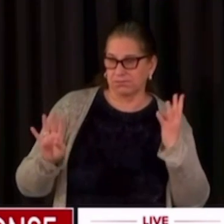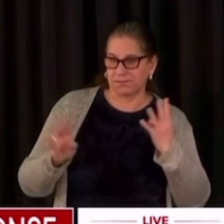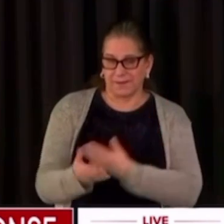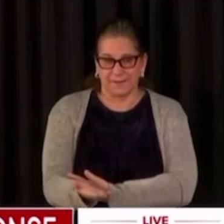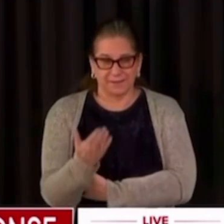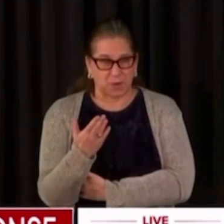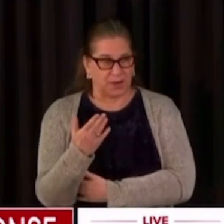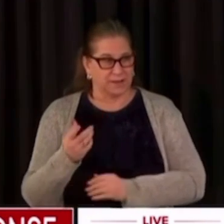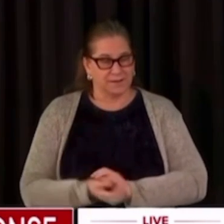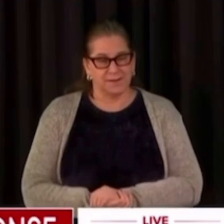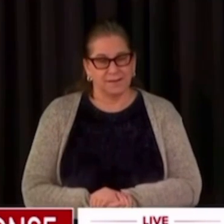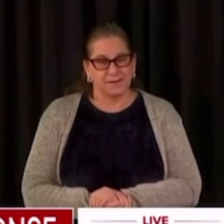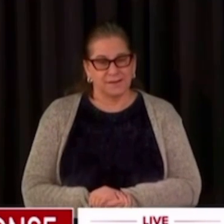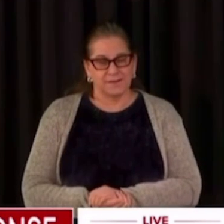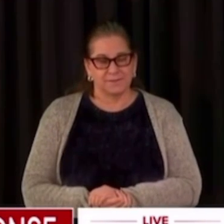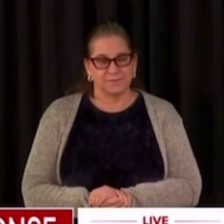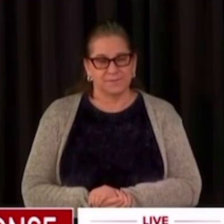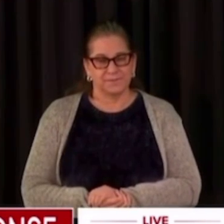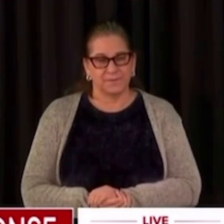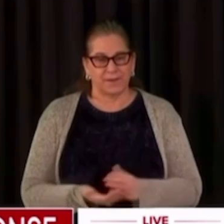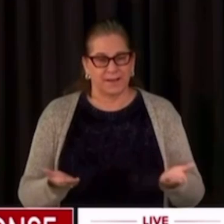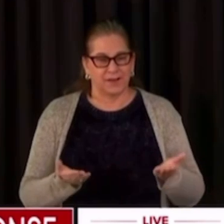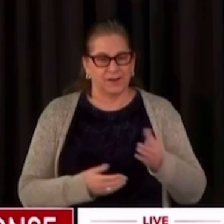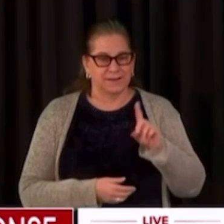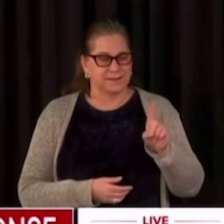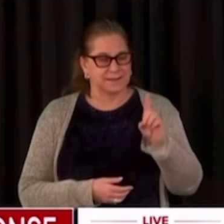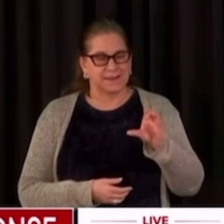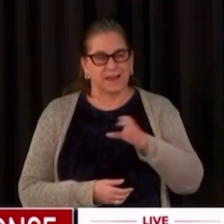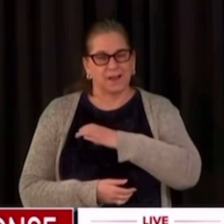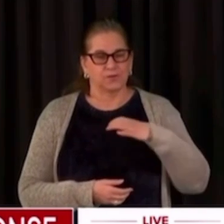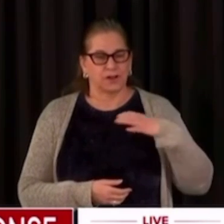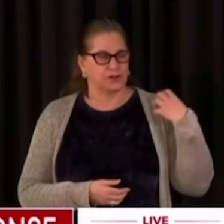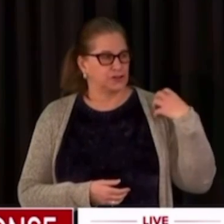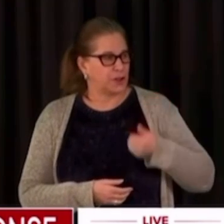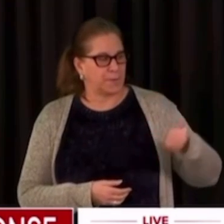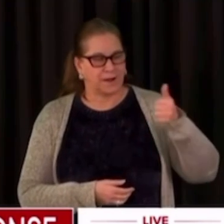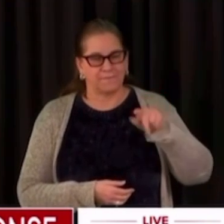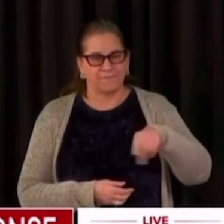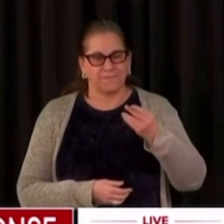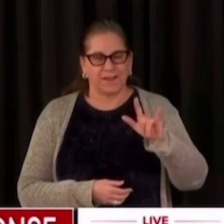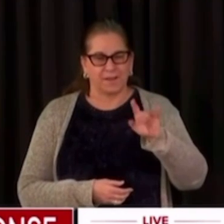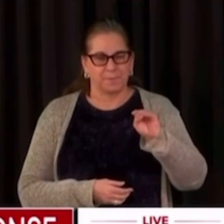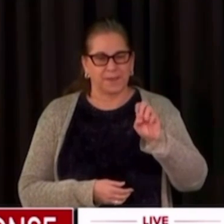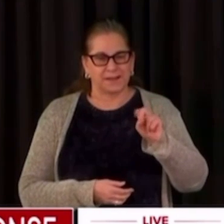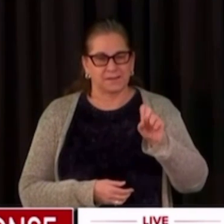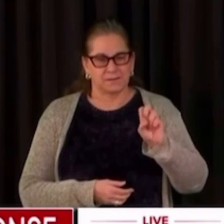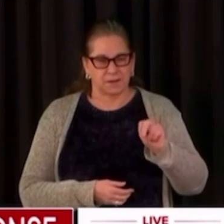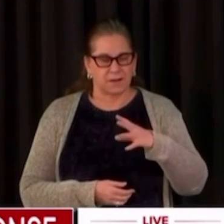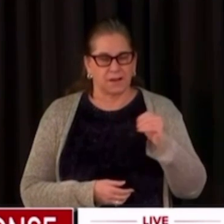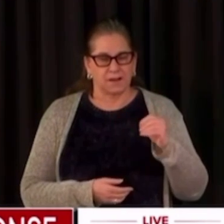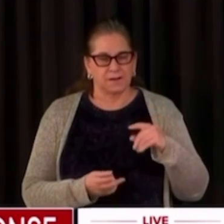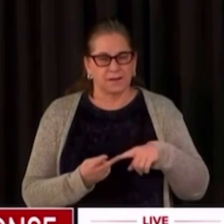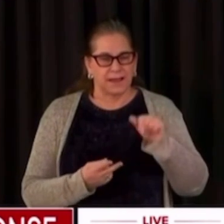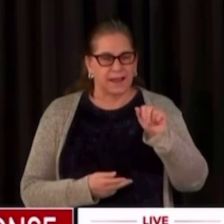from our very own DC Council Chairman Phil Mendelson and at-large Council Member Anita Bonds on why they want our seniors to